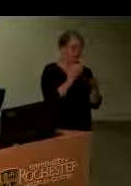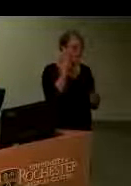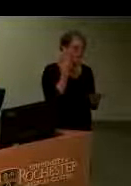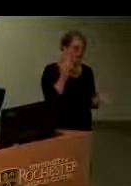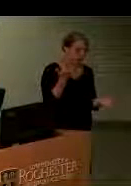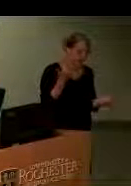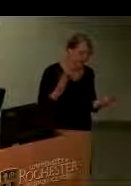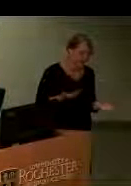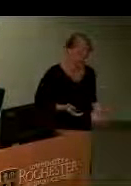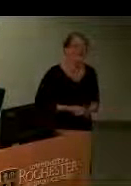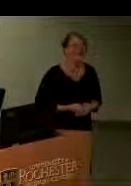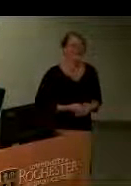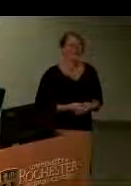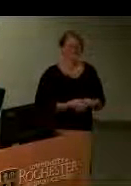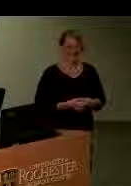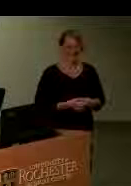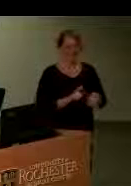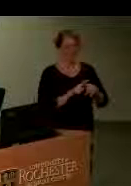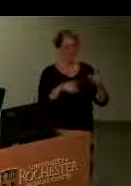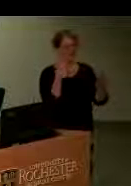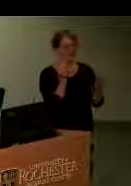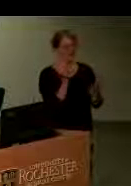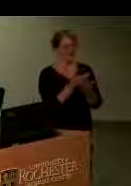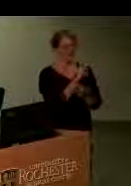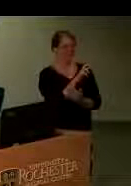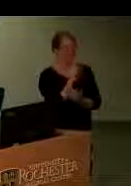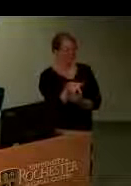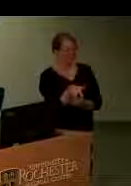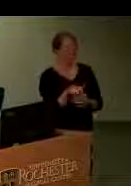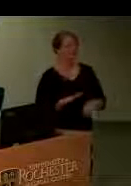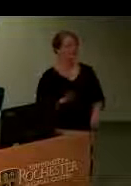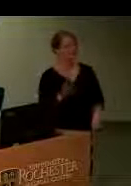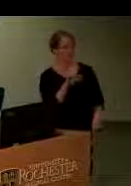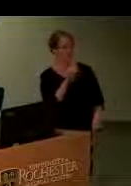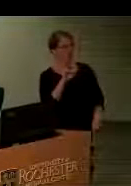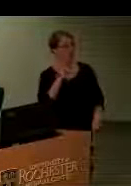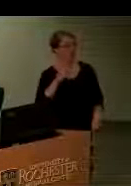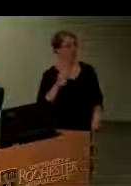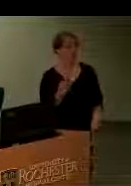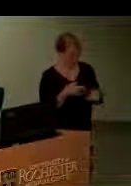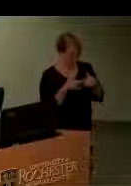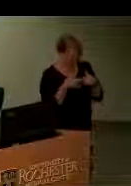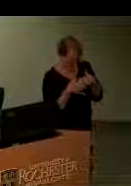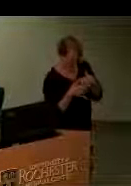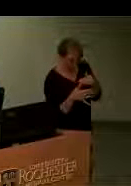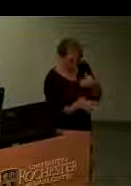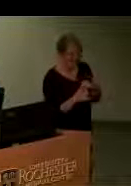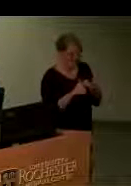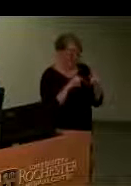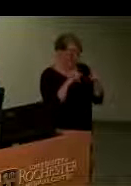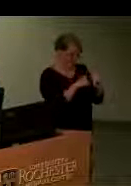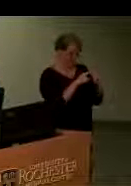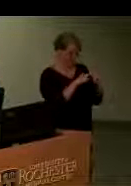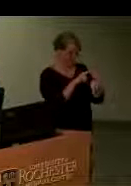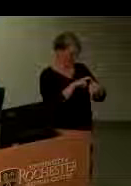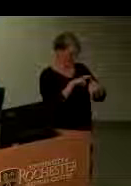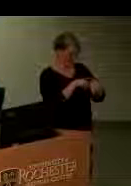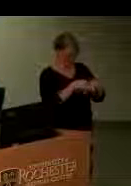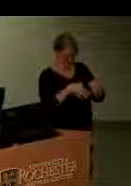know. But I got to Rochester at about 20 miles an hour from that point to all the way here.